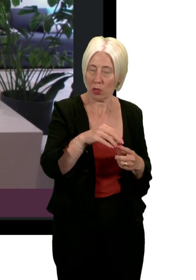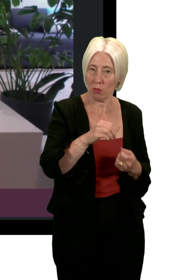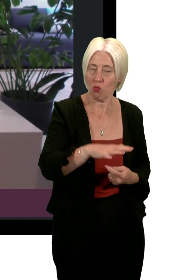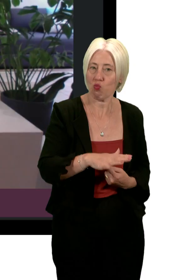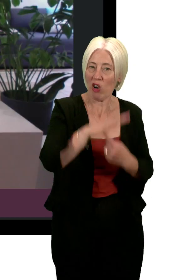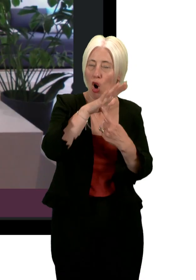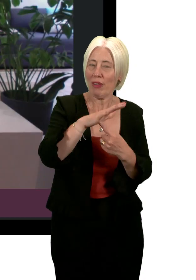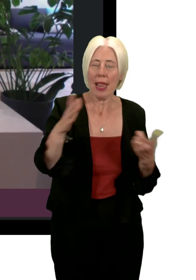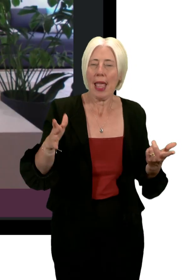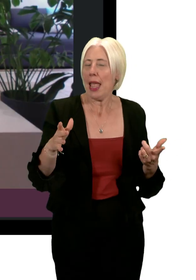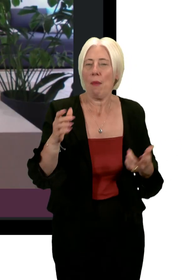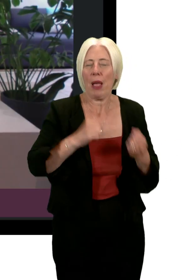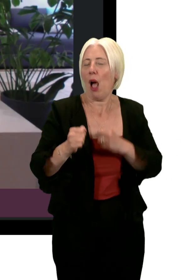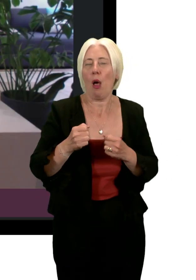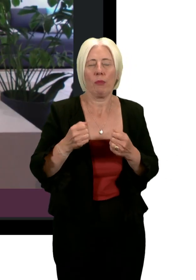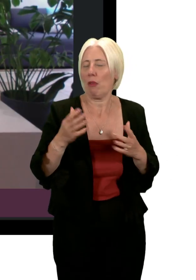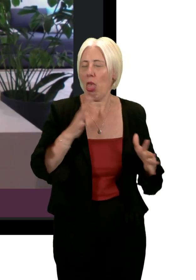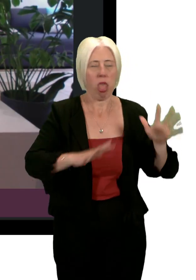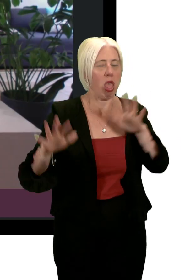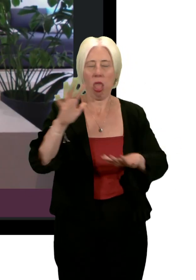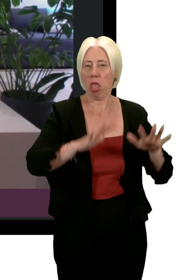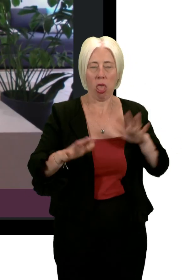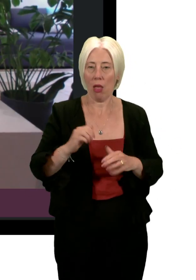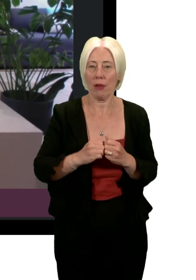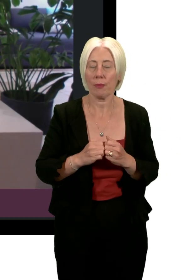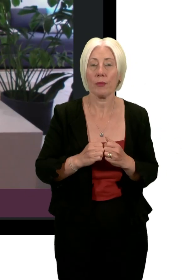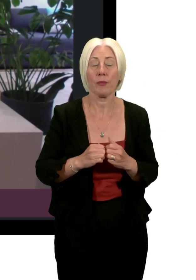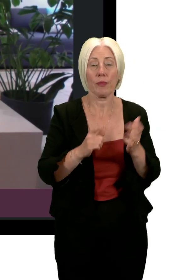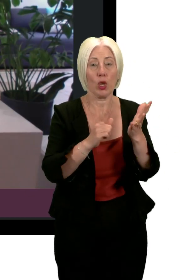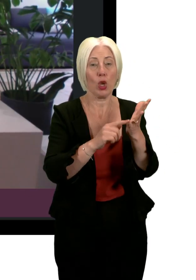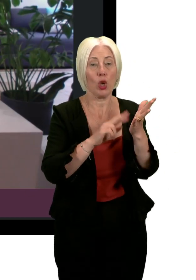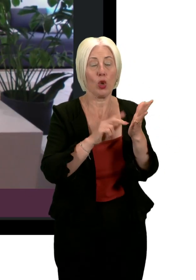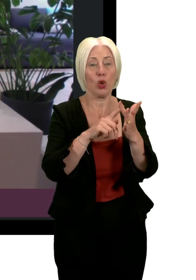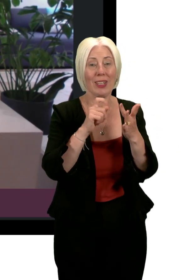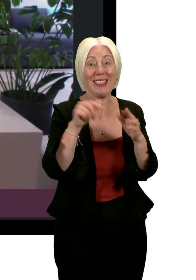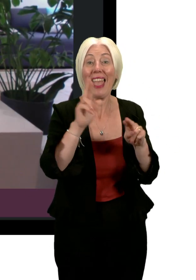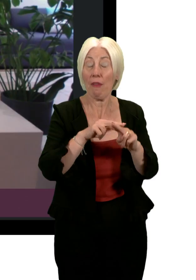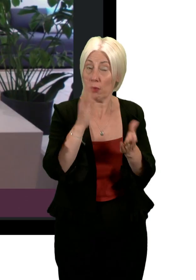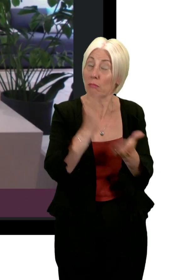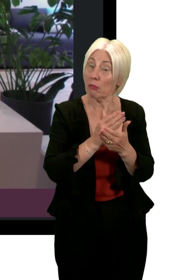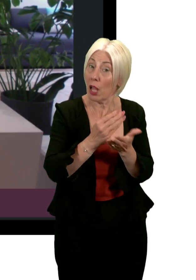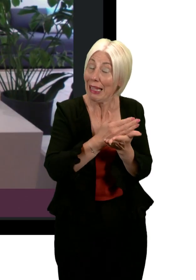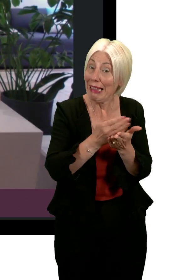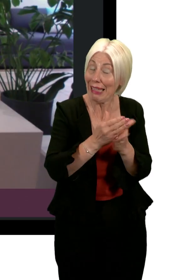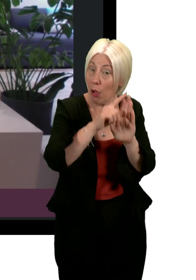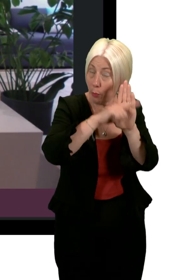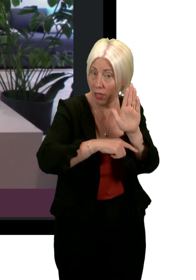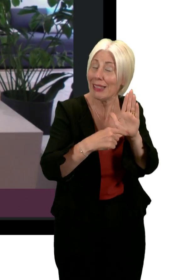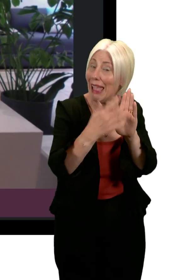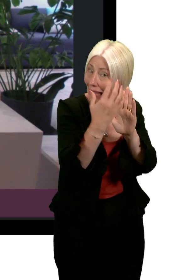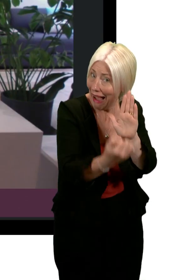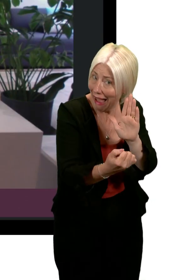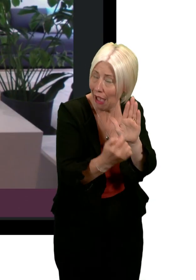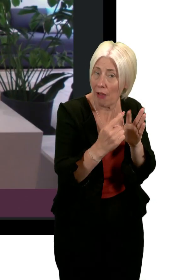seriously the issues of conflict of interest. Two groups have done this. UNICEF have got very clear policy on UPF industry.